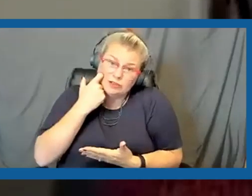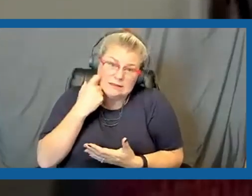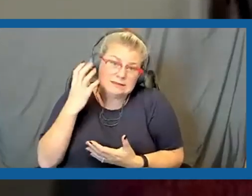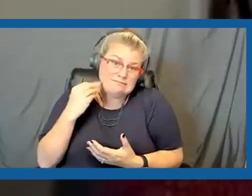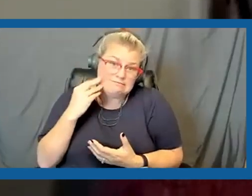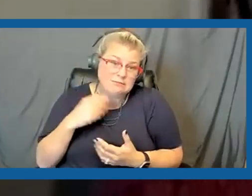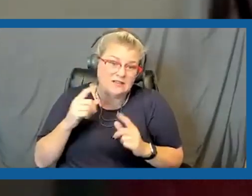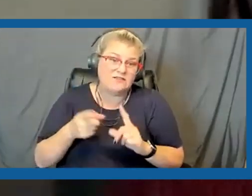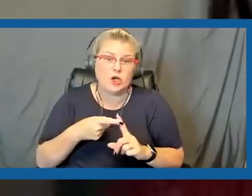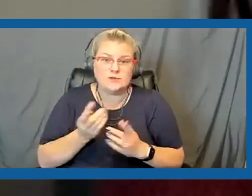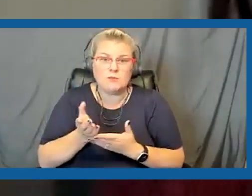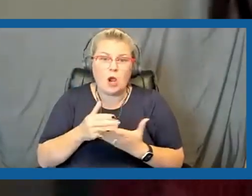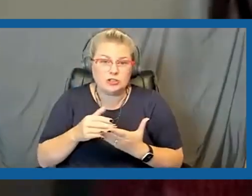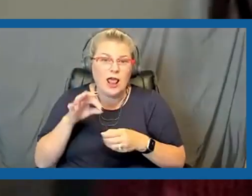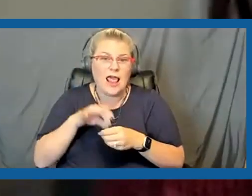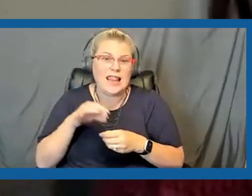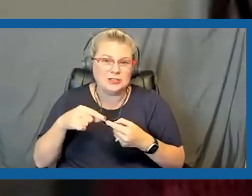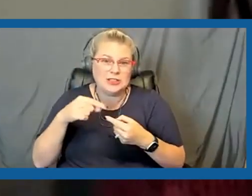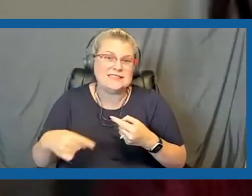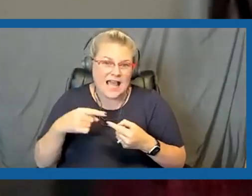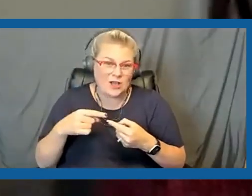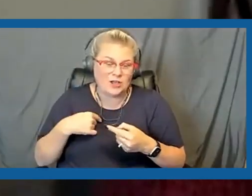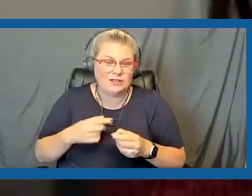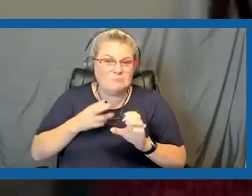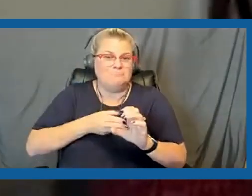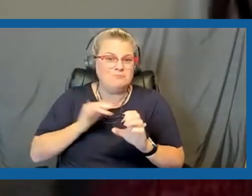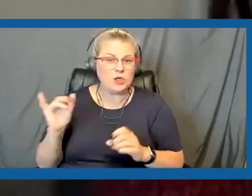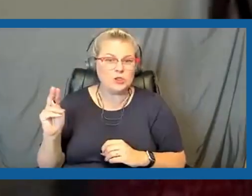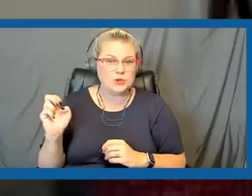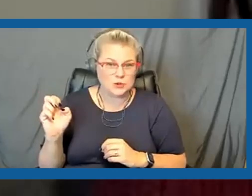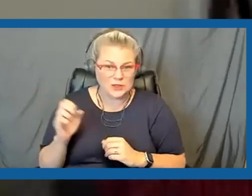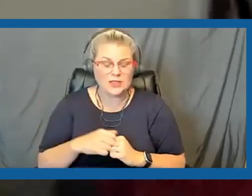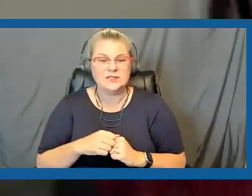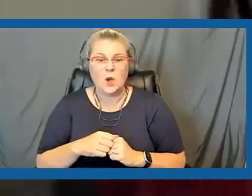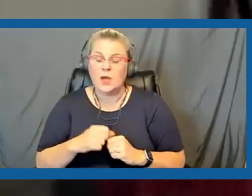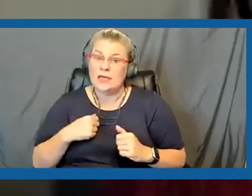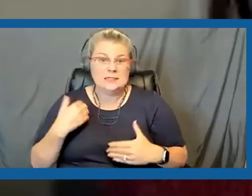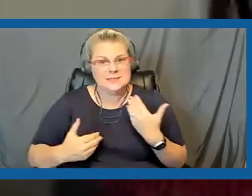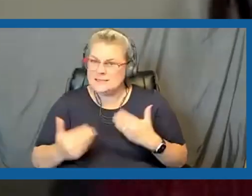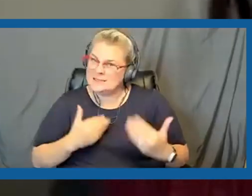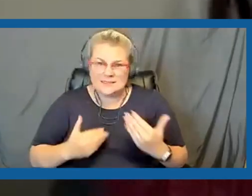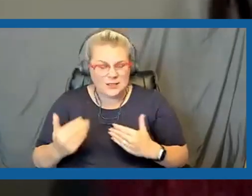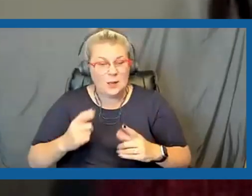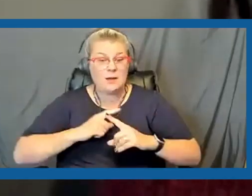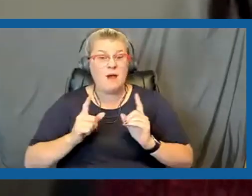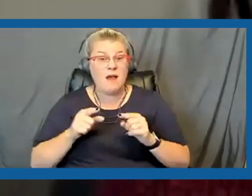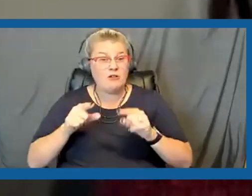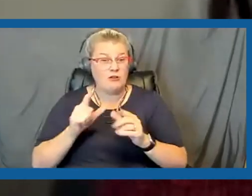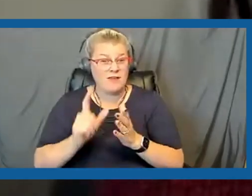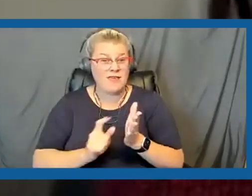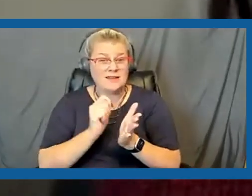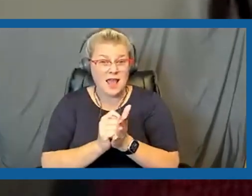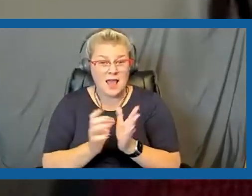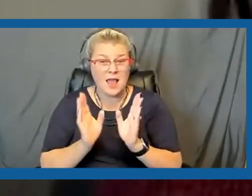first partial election cycle. I came on in June, so hit the ground running. But in that time, I've